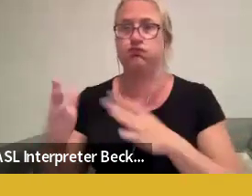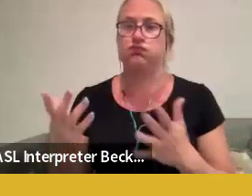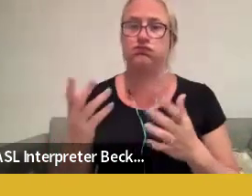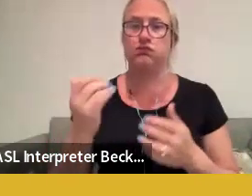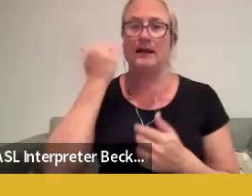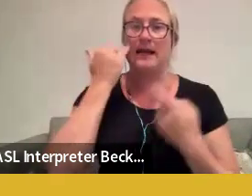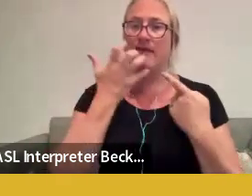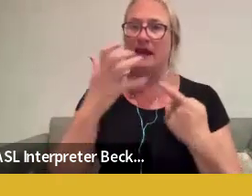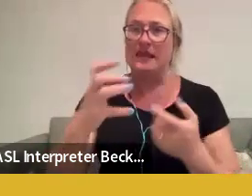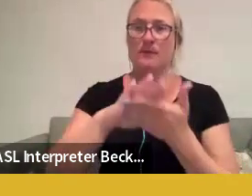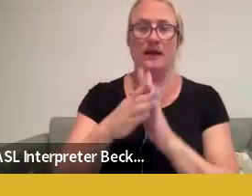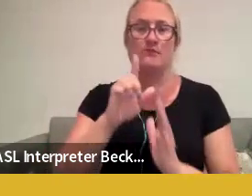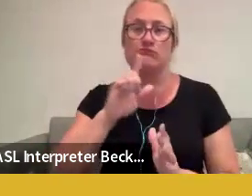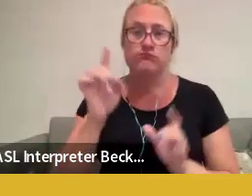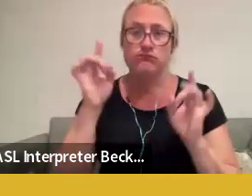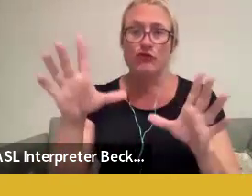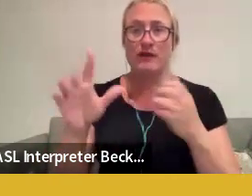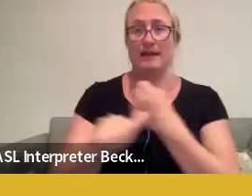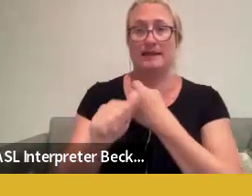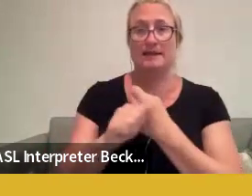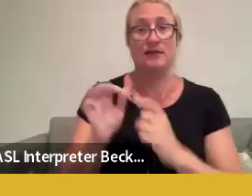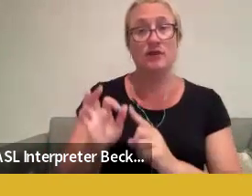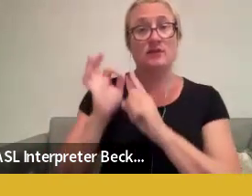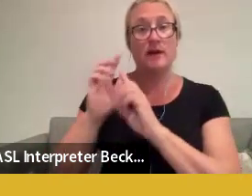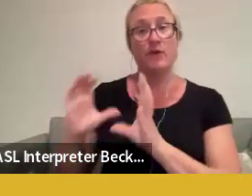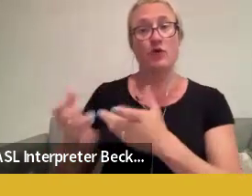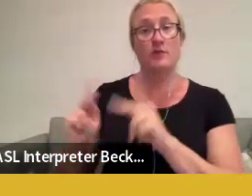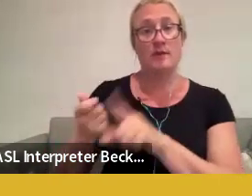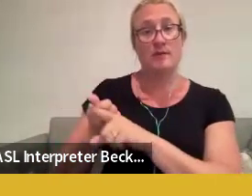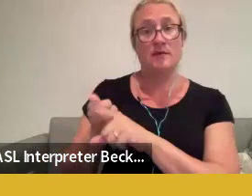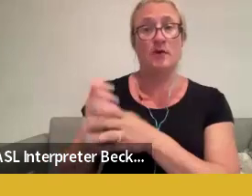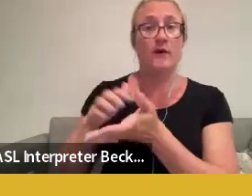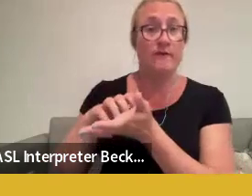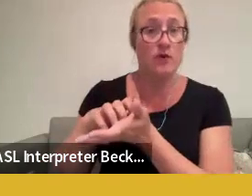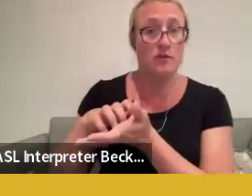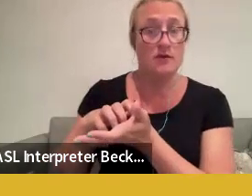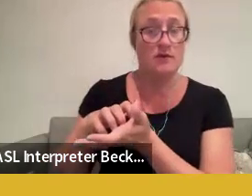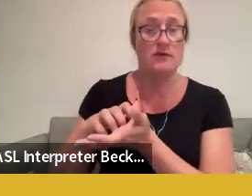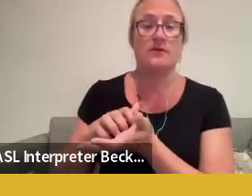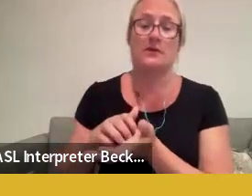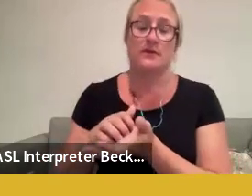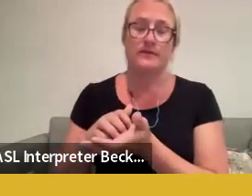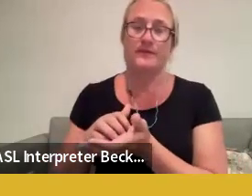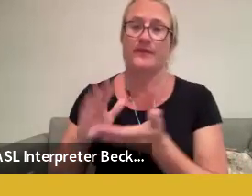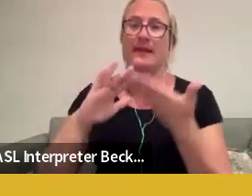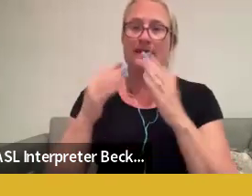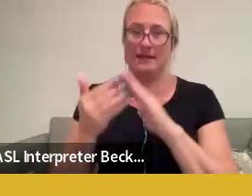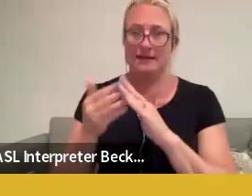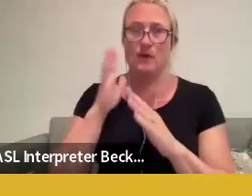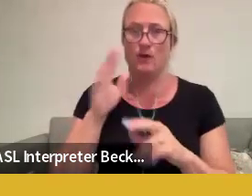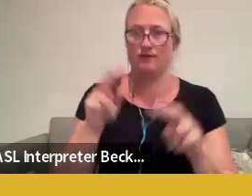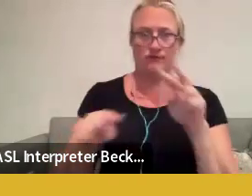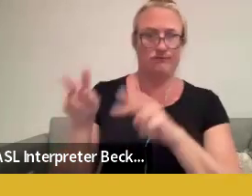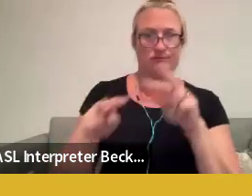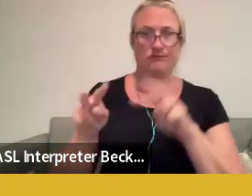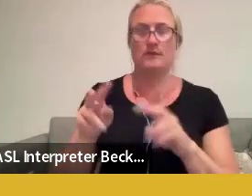gets dangerous, especially for vulnerable groups. The city determines when to